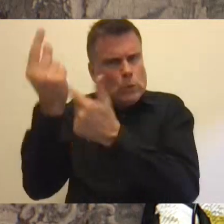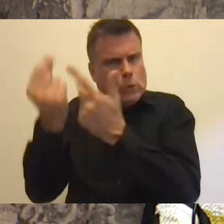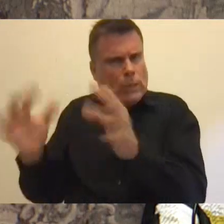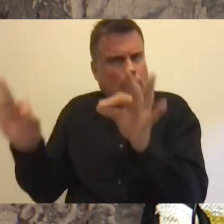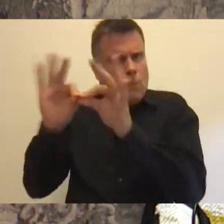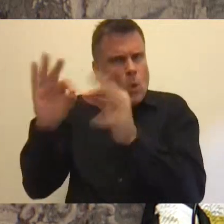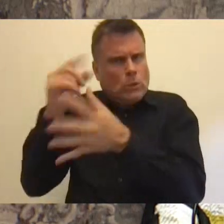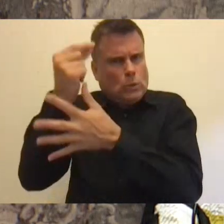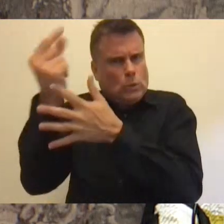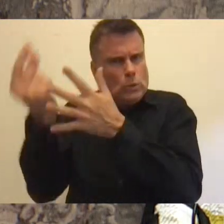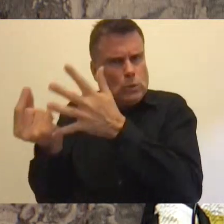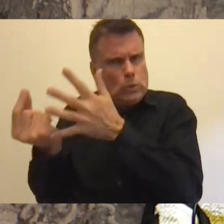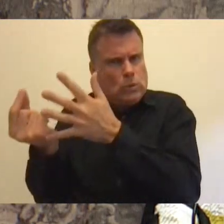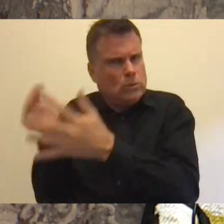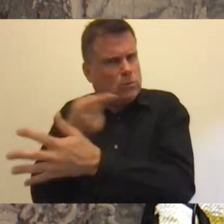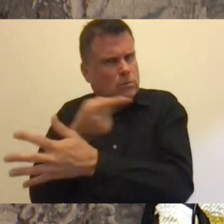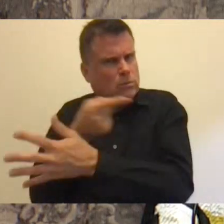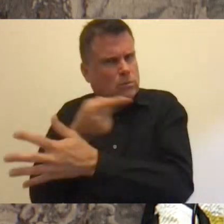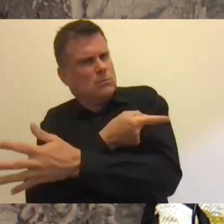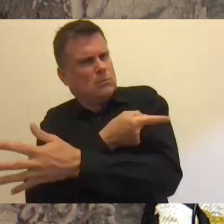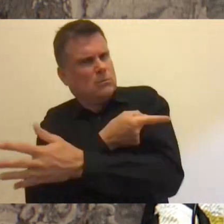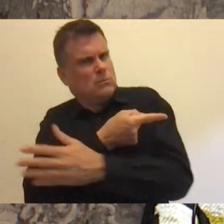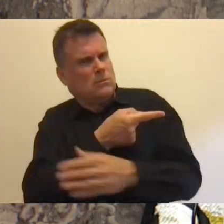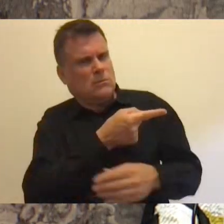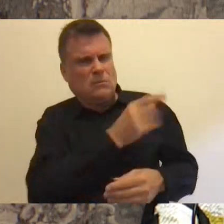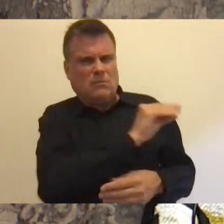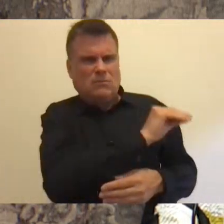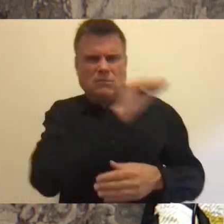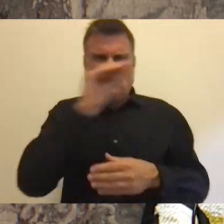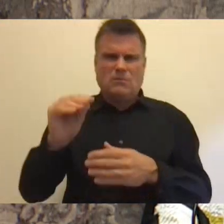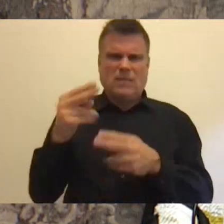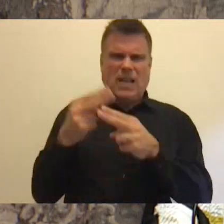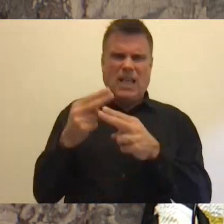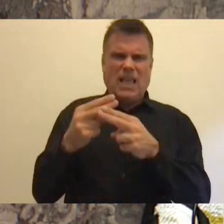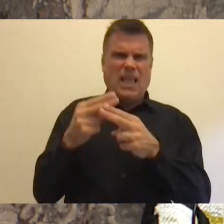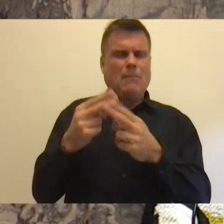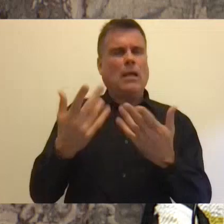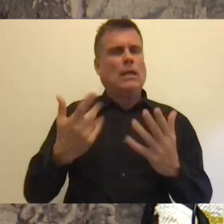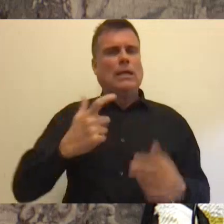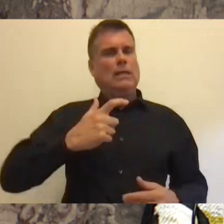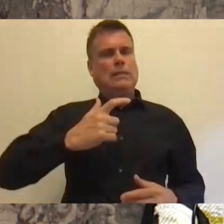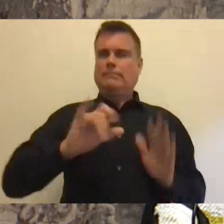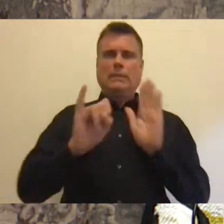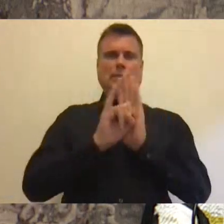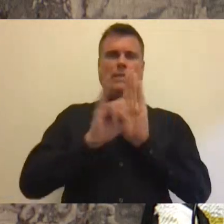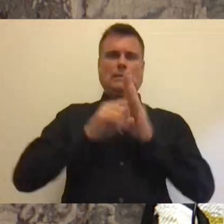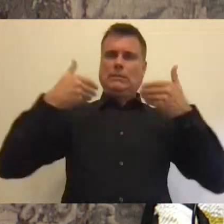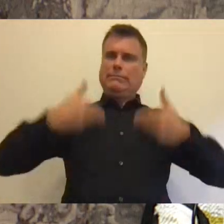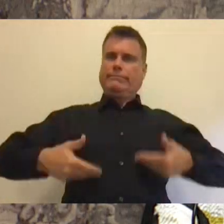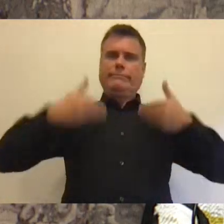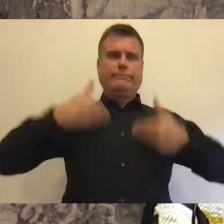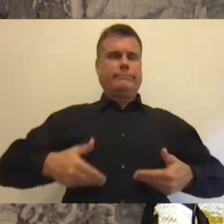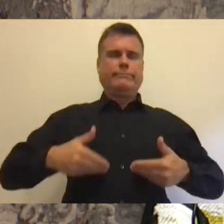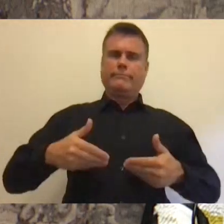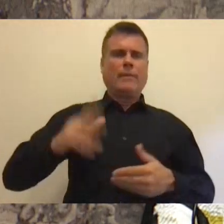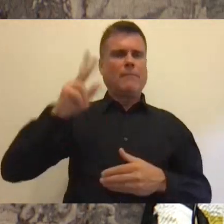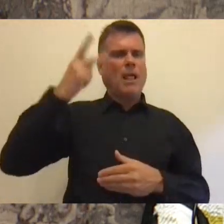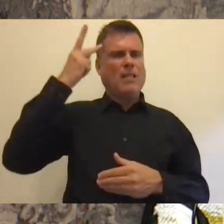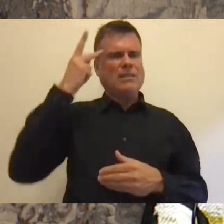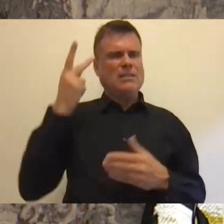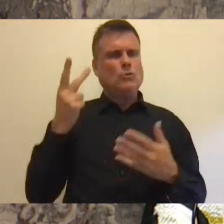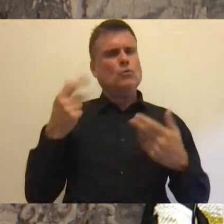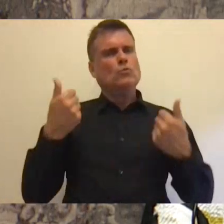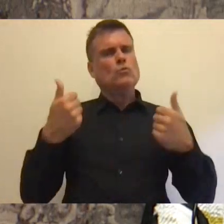Creating division, just like the Land Management Act amendments that they just previously backed off on, pitting natives